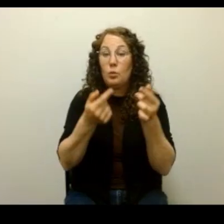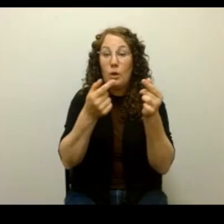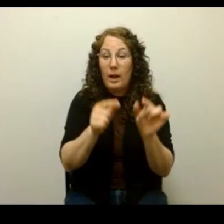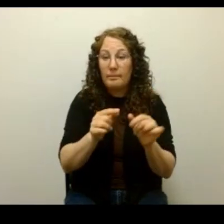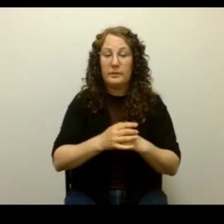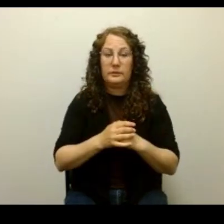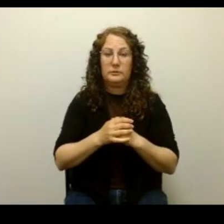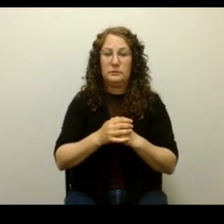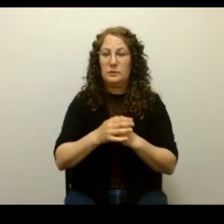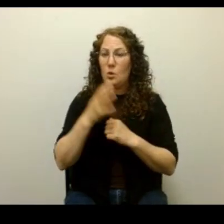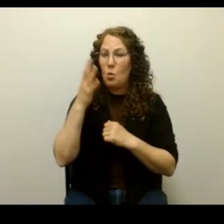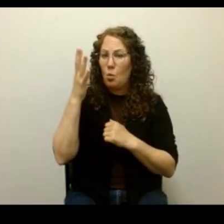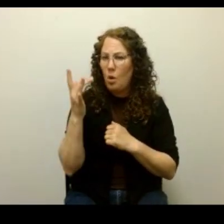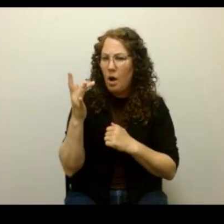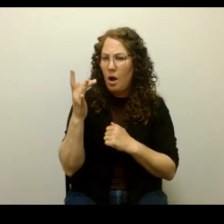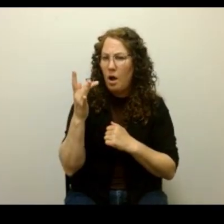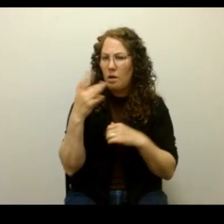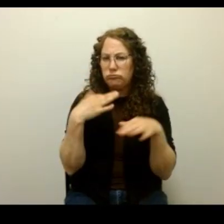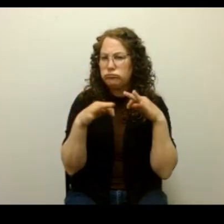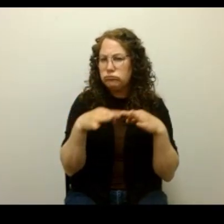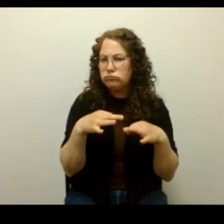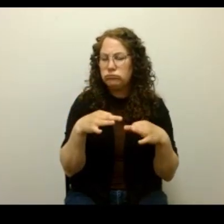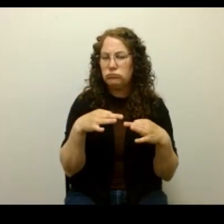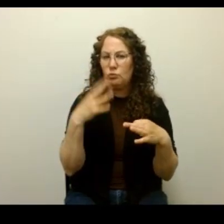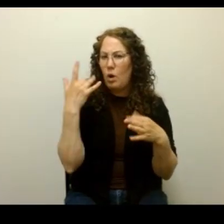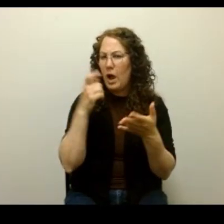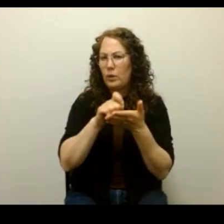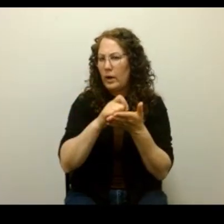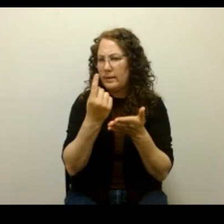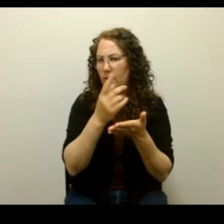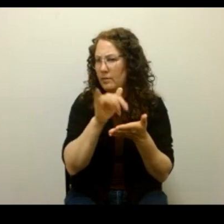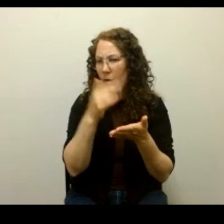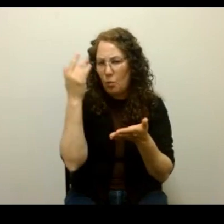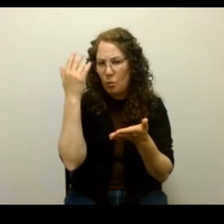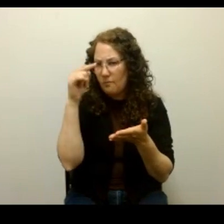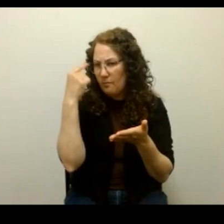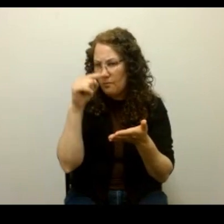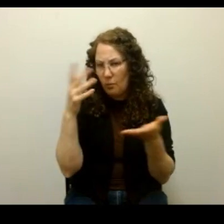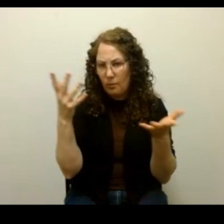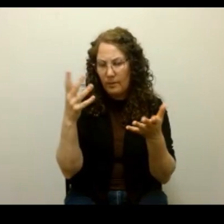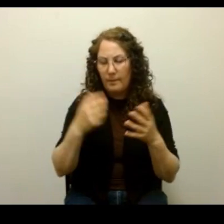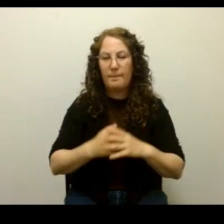are you talking about it, or why are you writing about it.